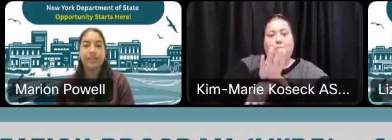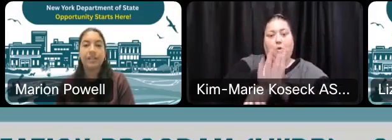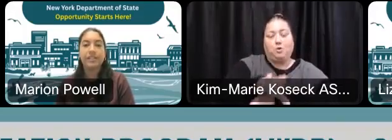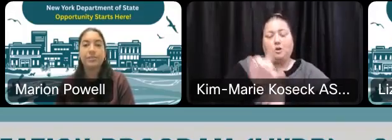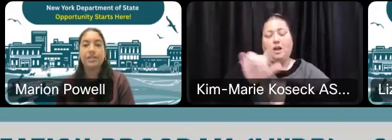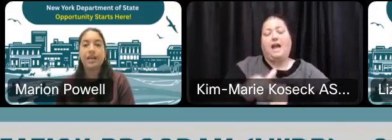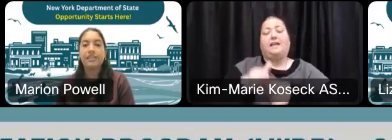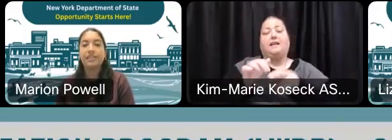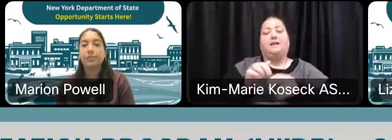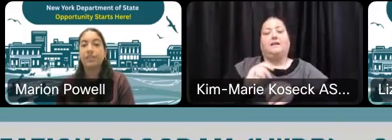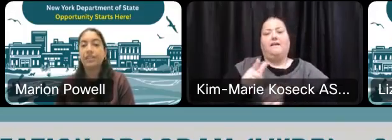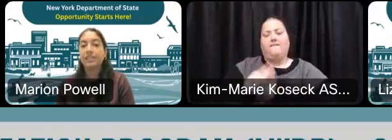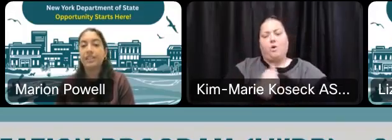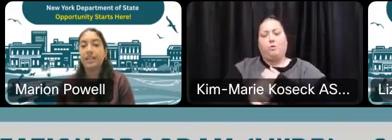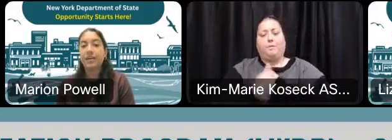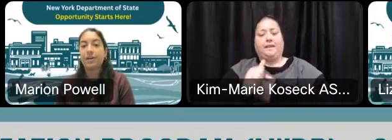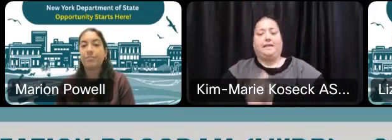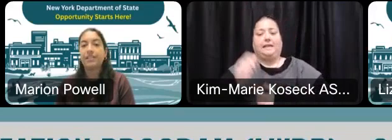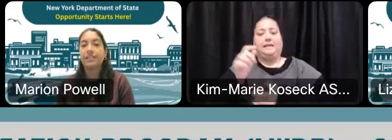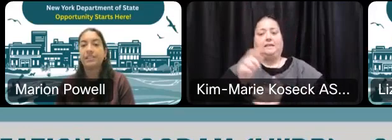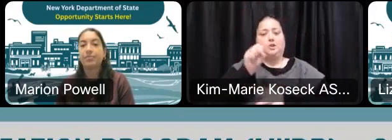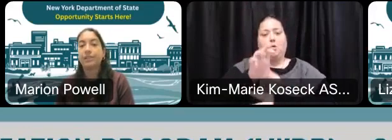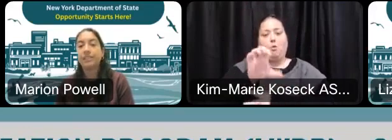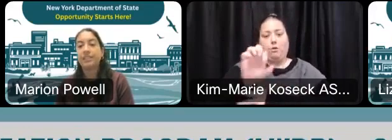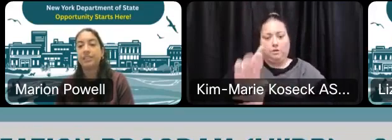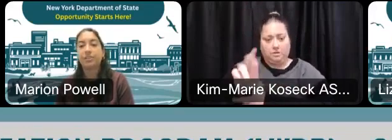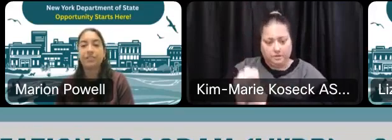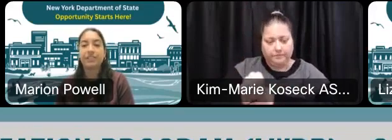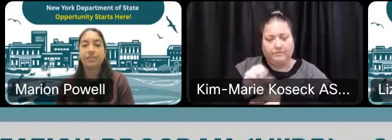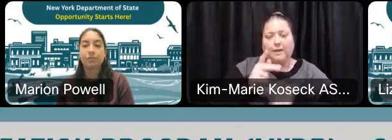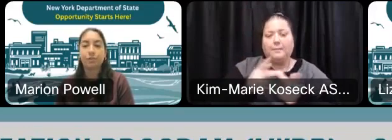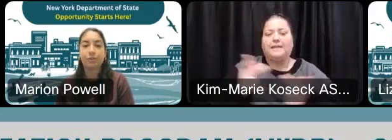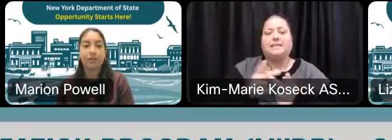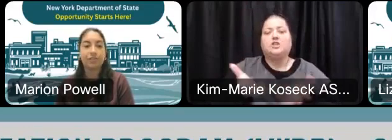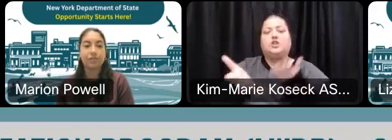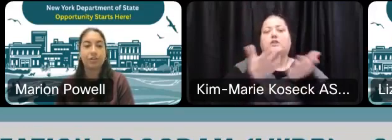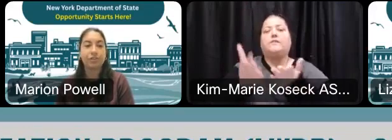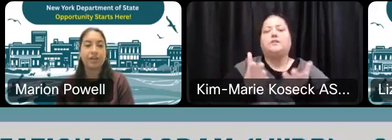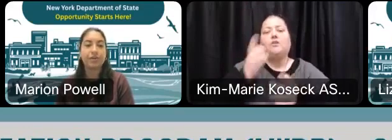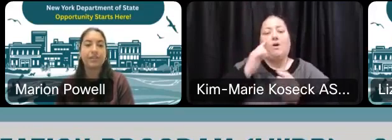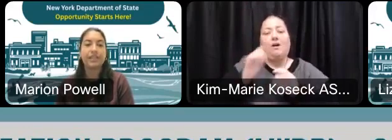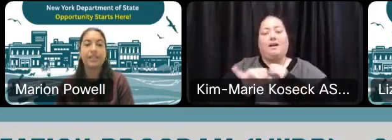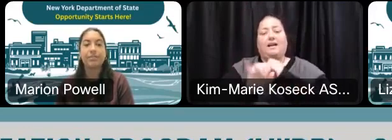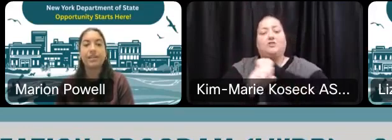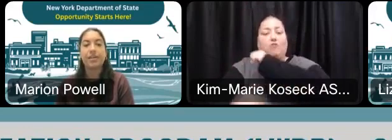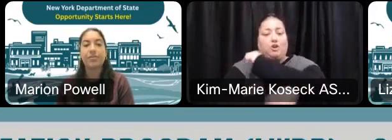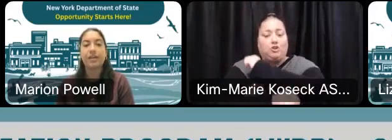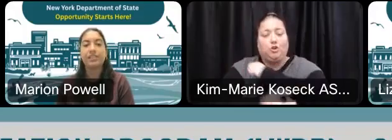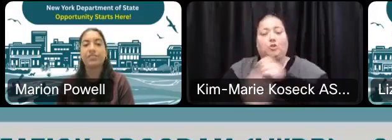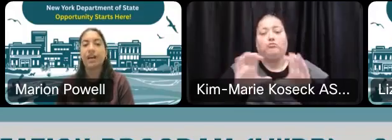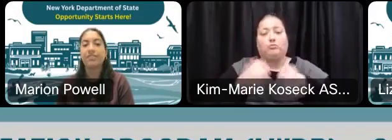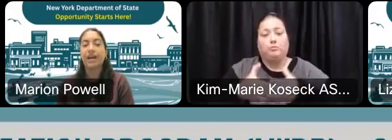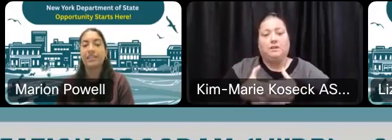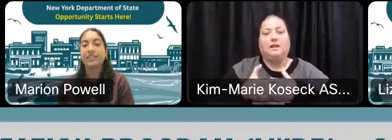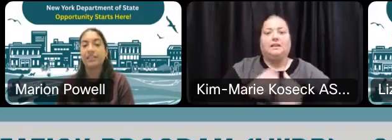And these community assets within the study area may consist of places, services, groups, or infrastructure networks, and can be categorized